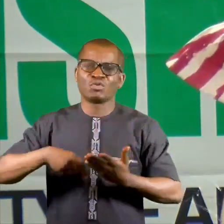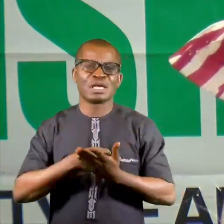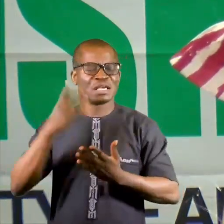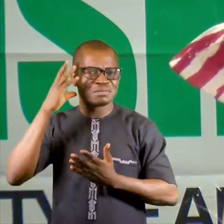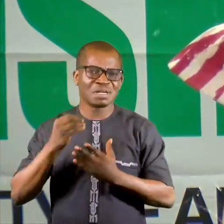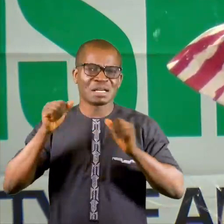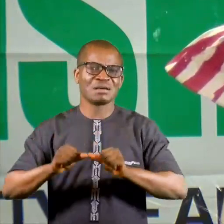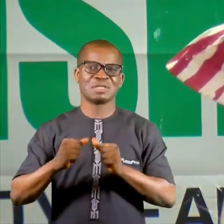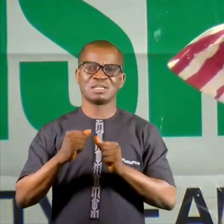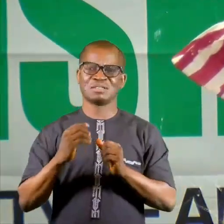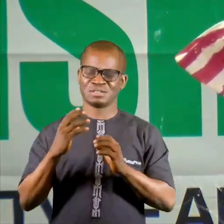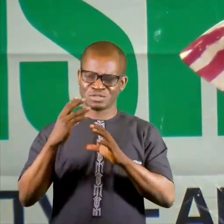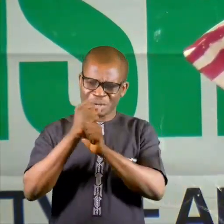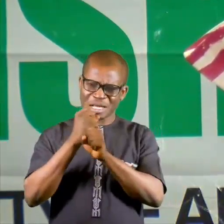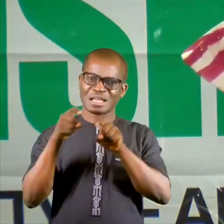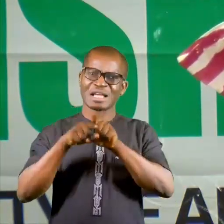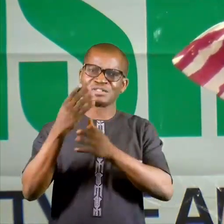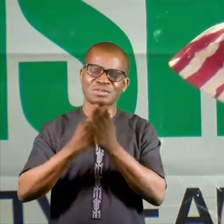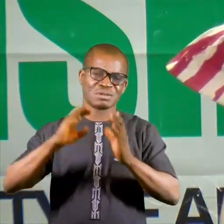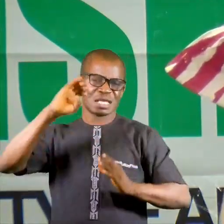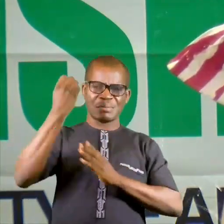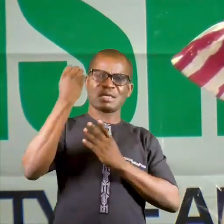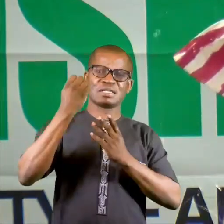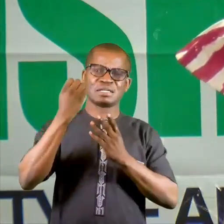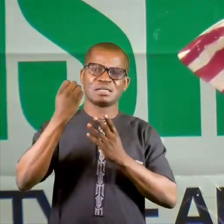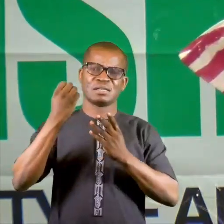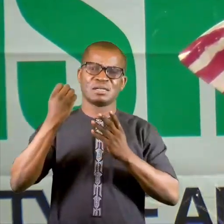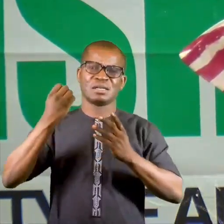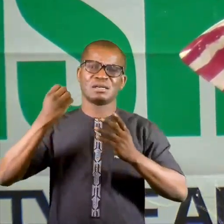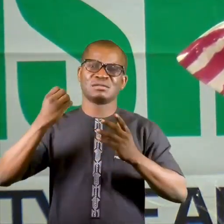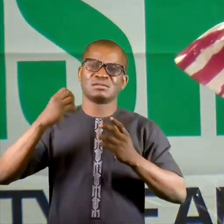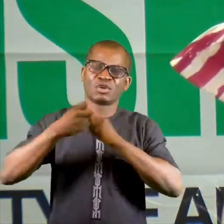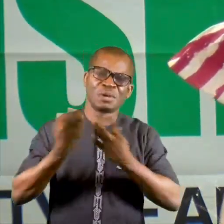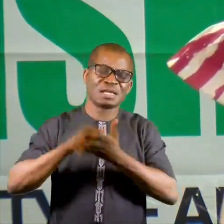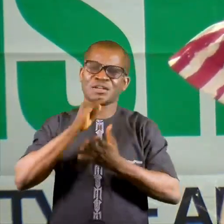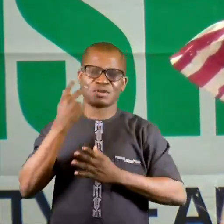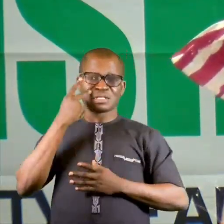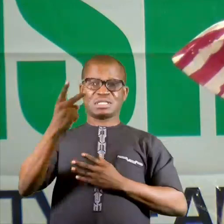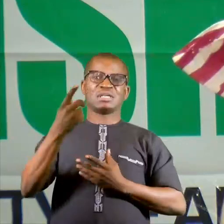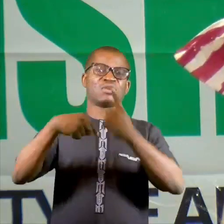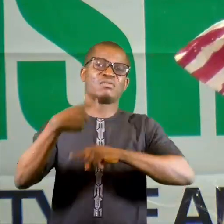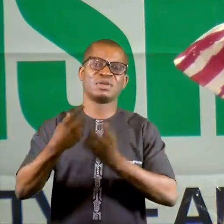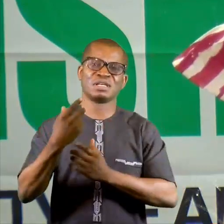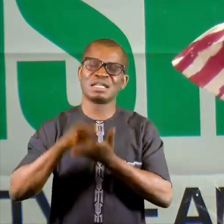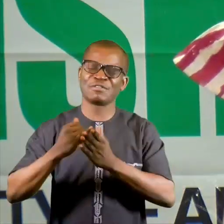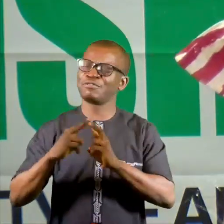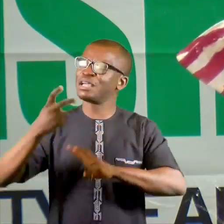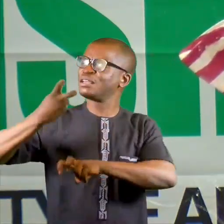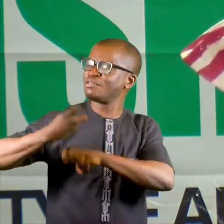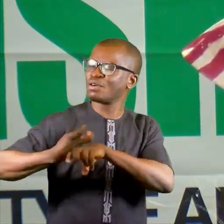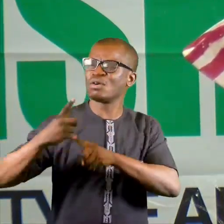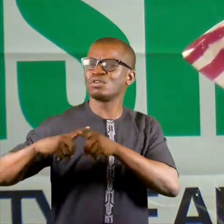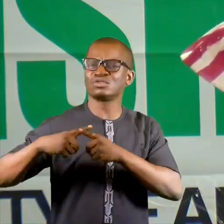can be categorized as sudden crisis, crisis you don't see coming, emergent crisis. They are difficult to